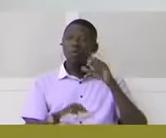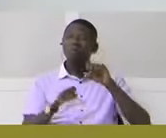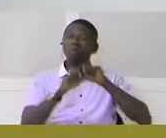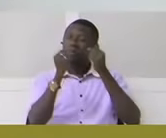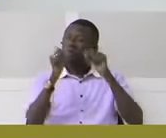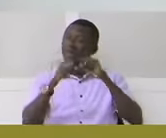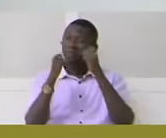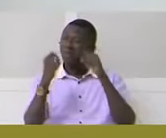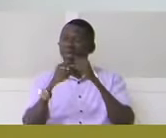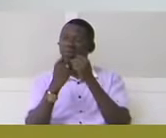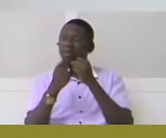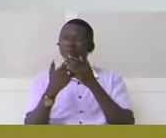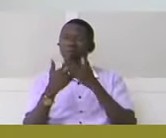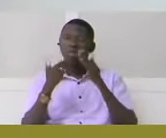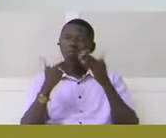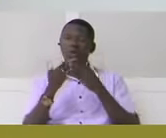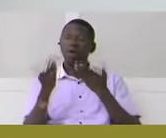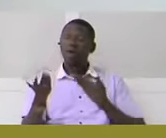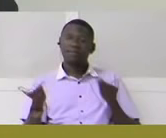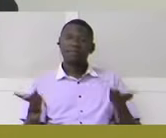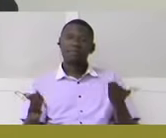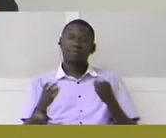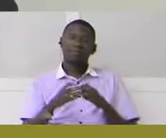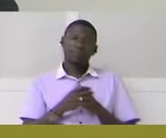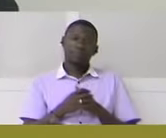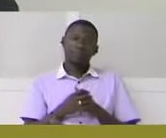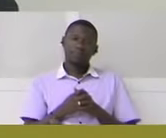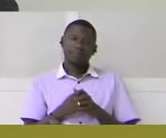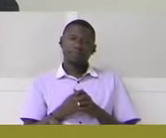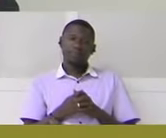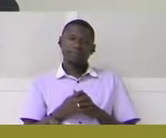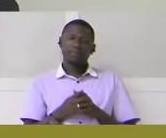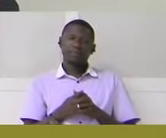How could a car enter into a building without causing any damage?